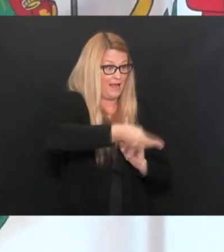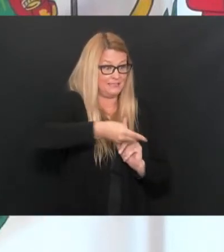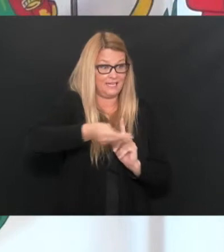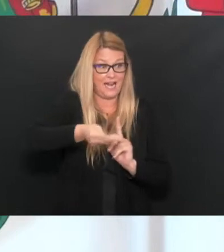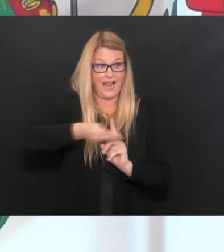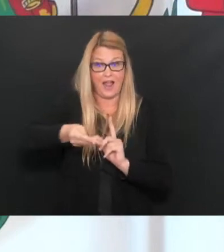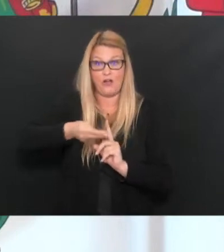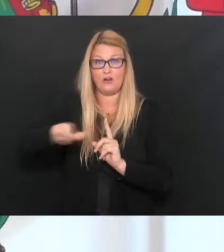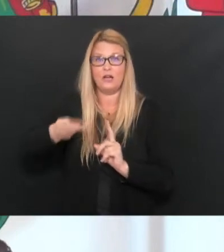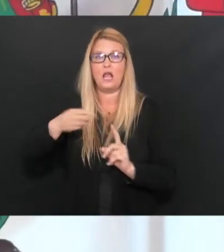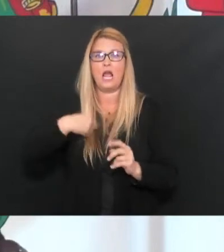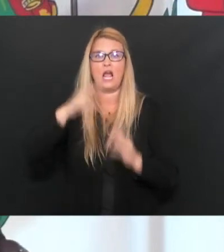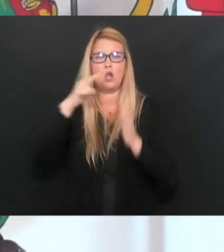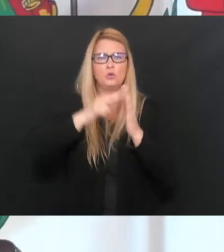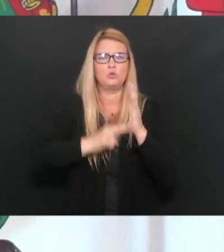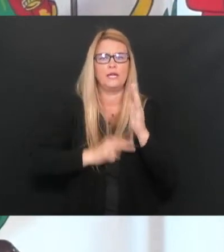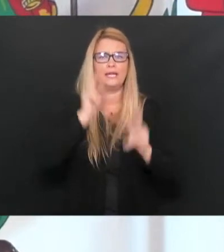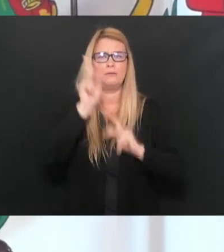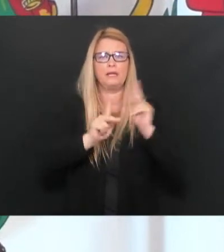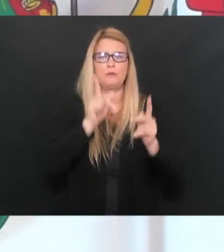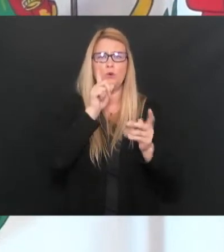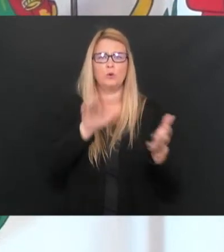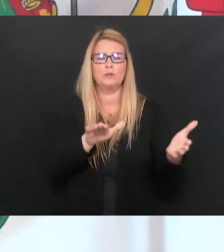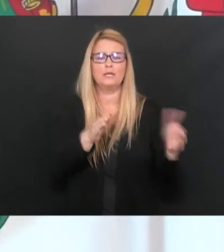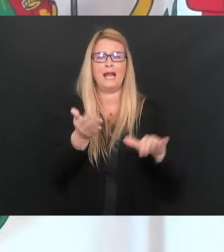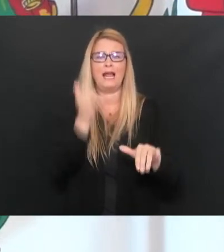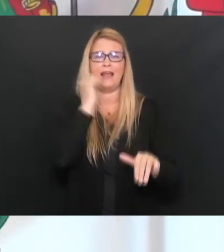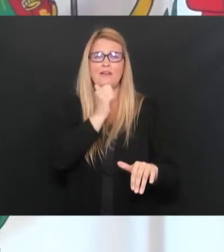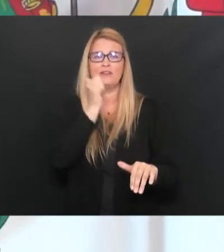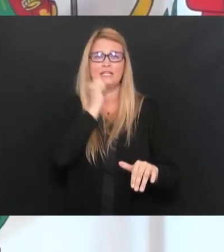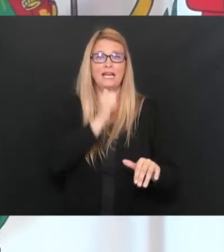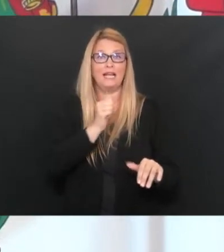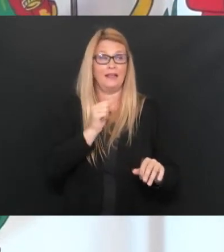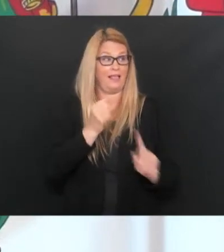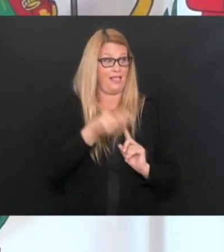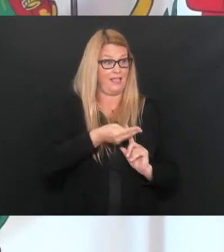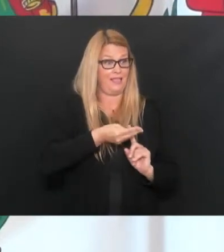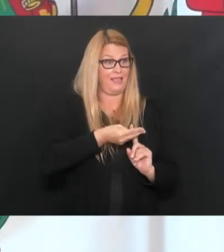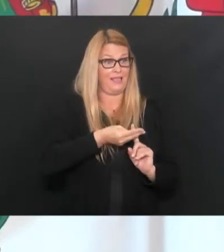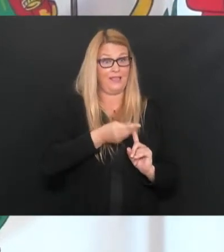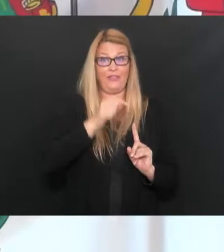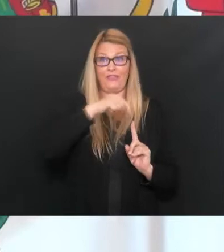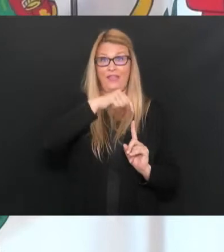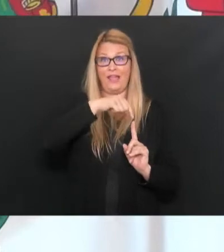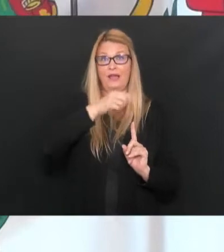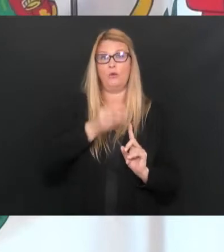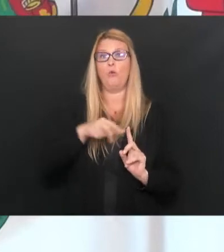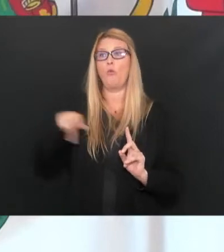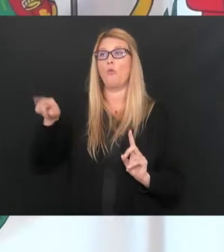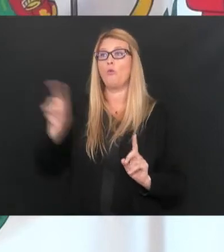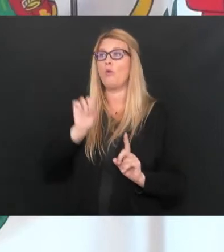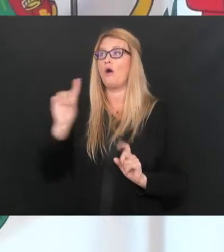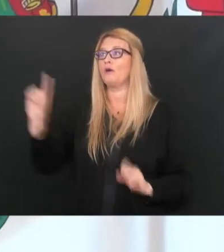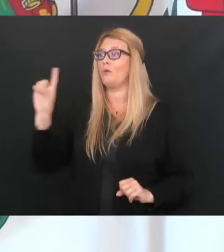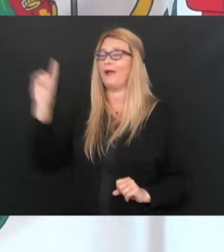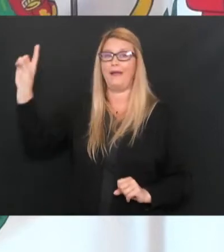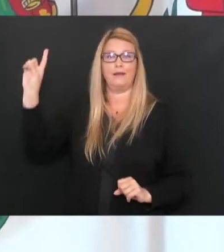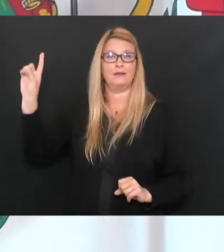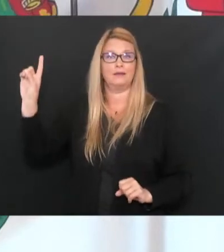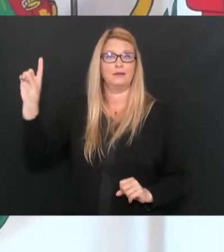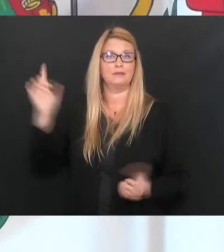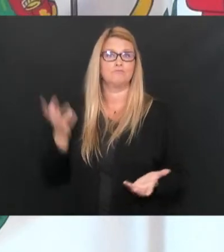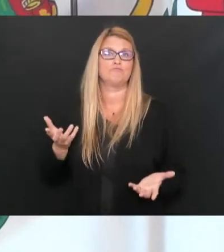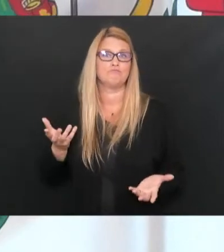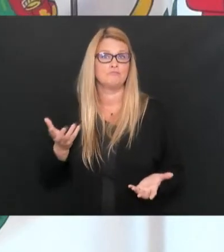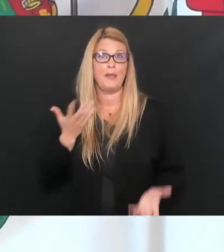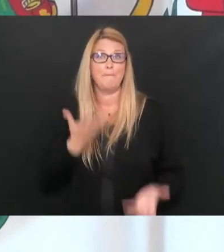read every day, and they're walking away, even if they hope and pray they don't get sick.